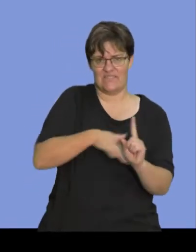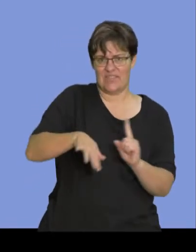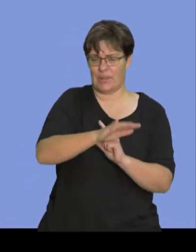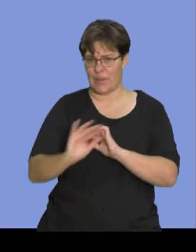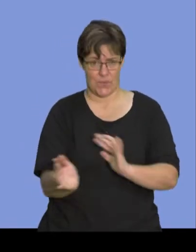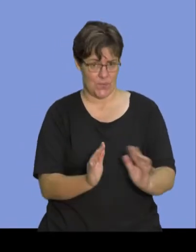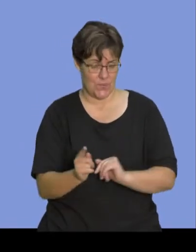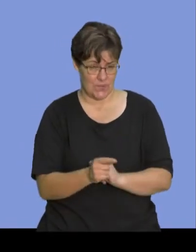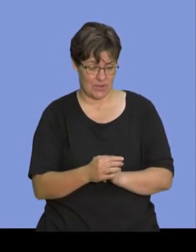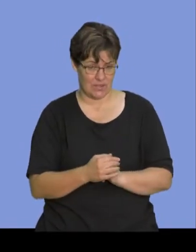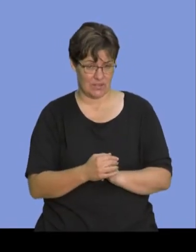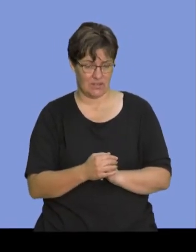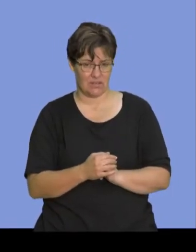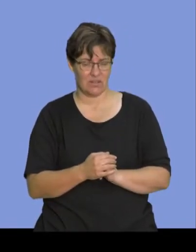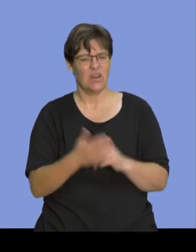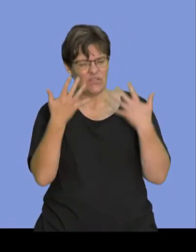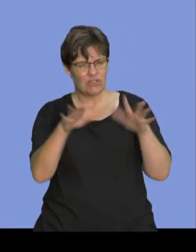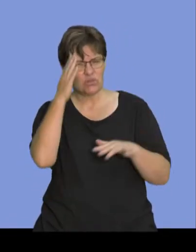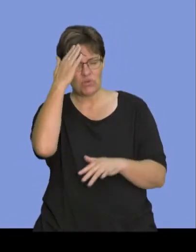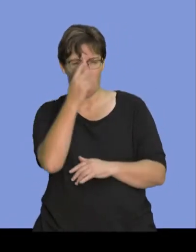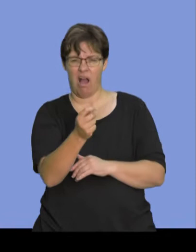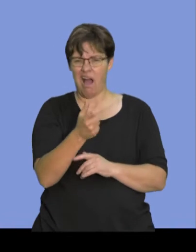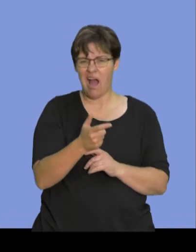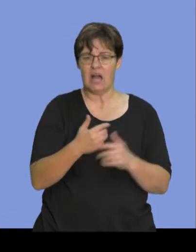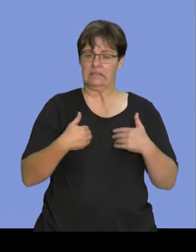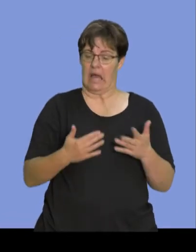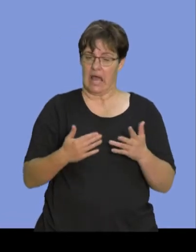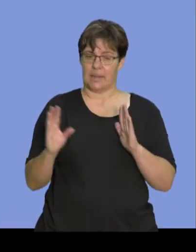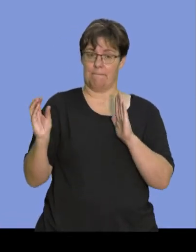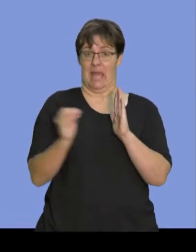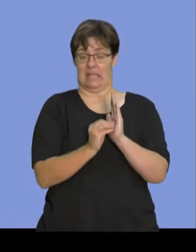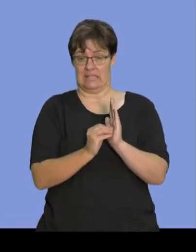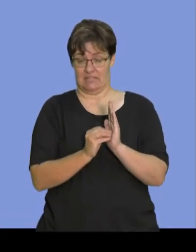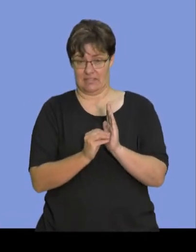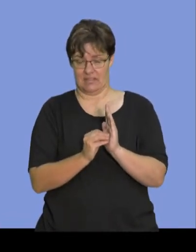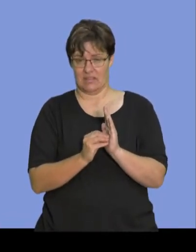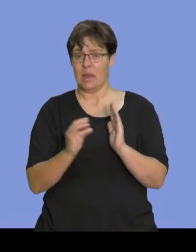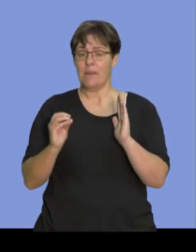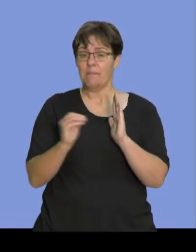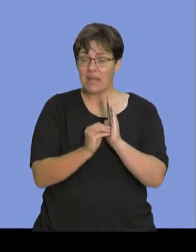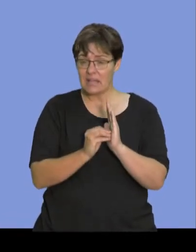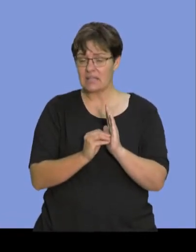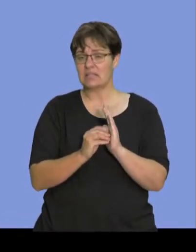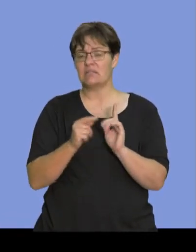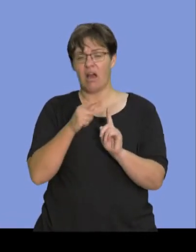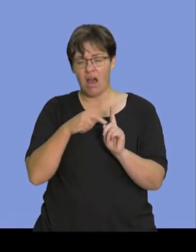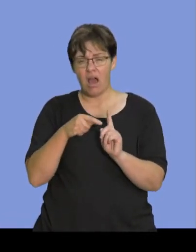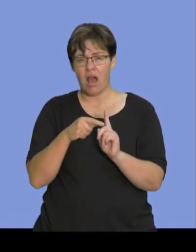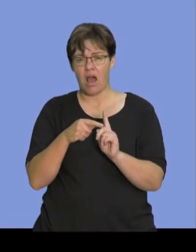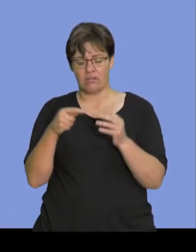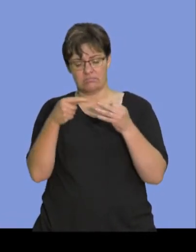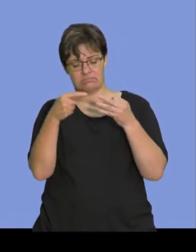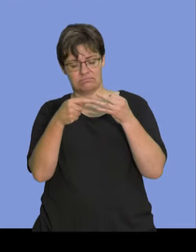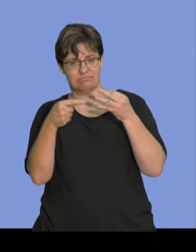know something about the origin of magnetism, to say the magnetic domains in terms of the